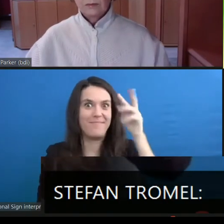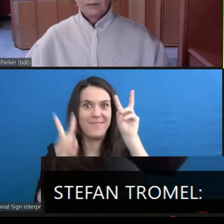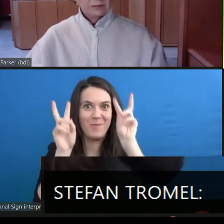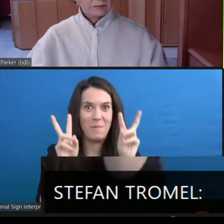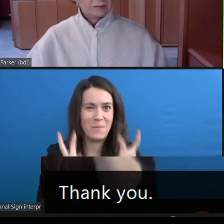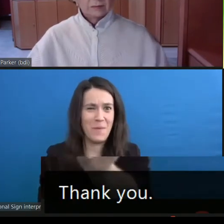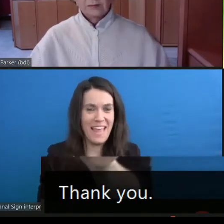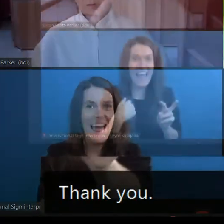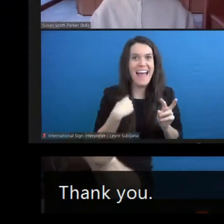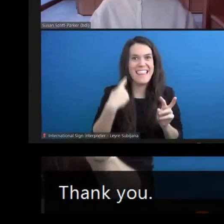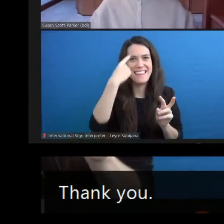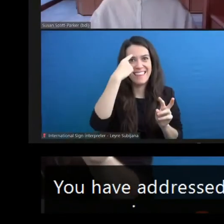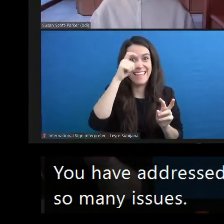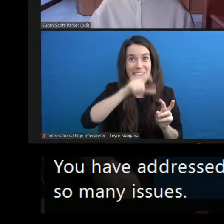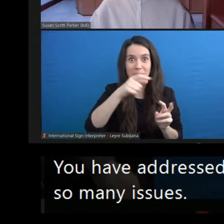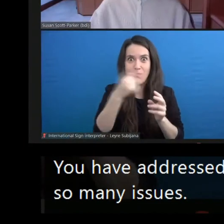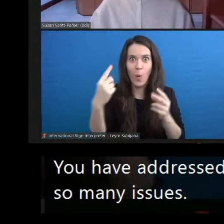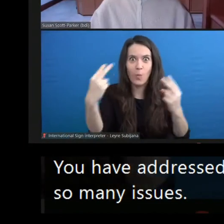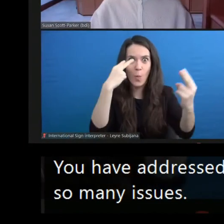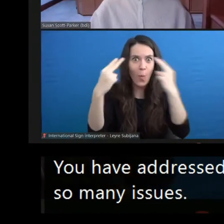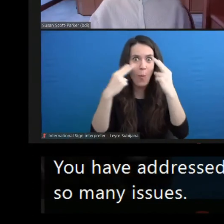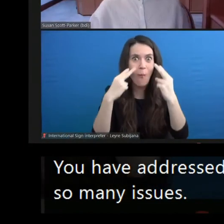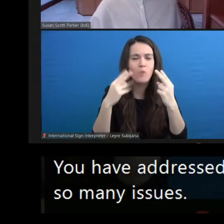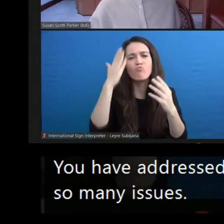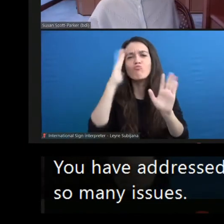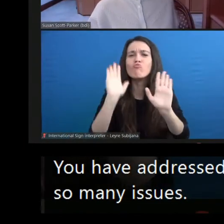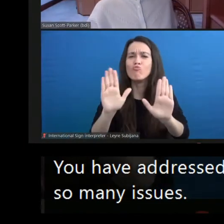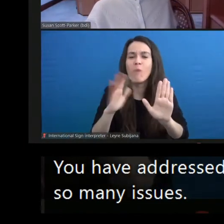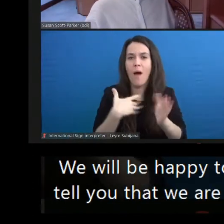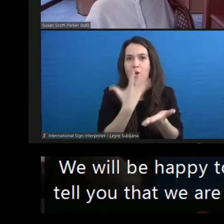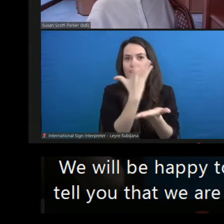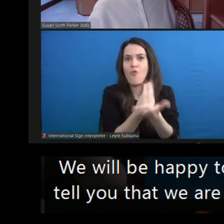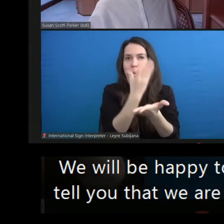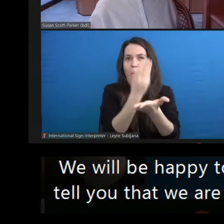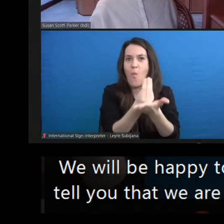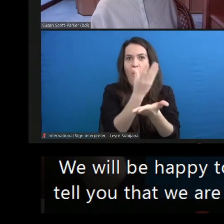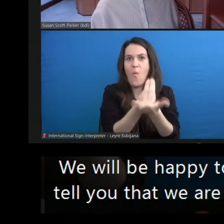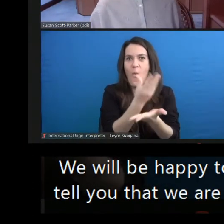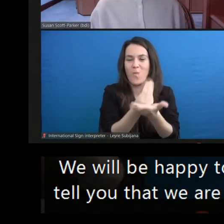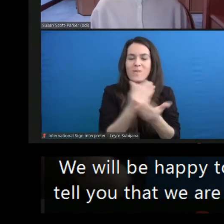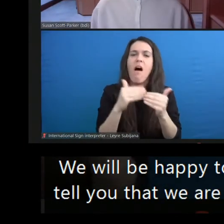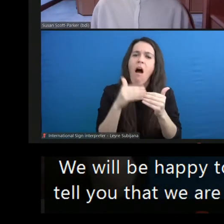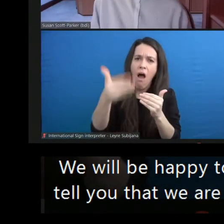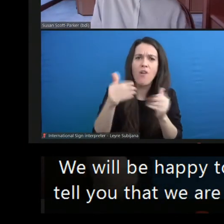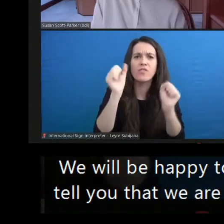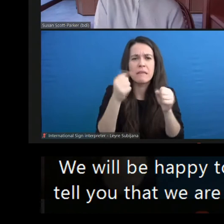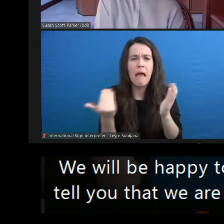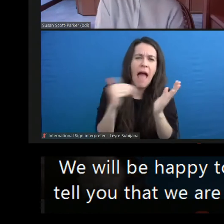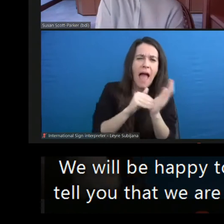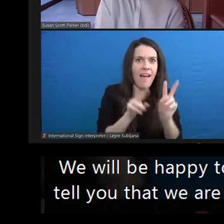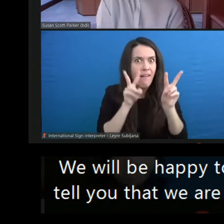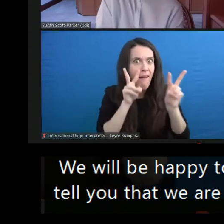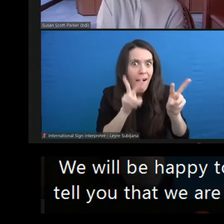happy to hear that we are recording the webinar, and you will be able to listen more carefully and calmly to so